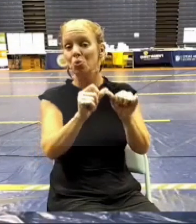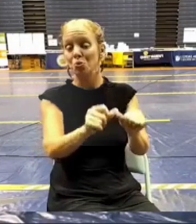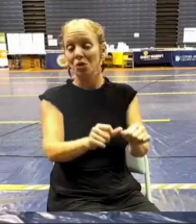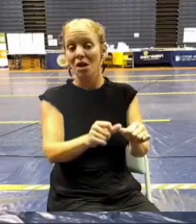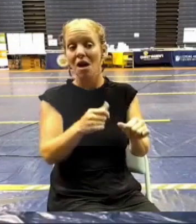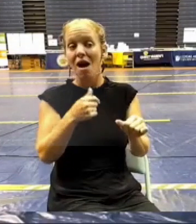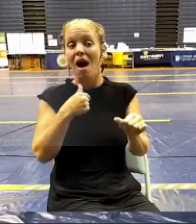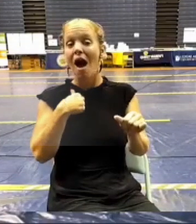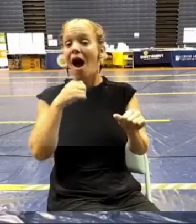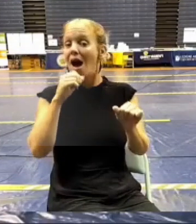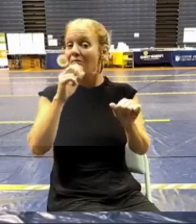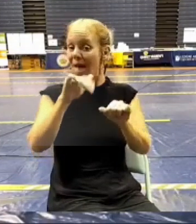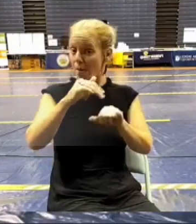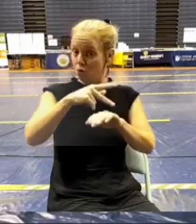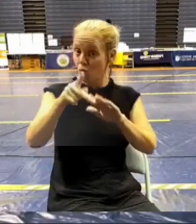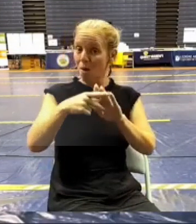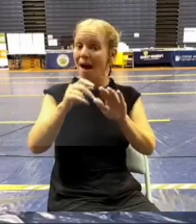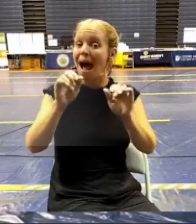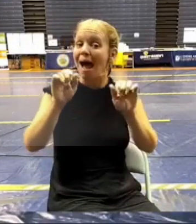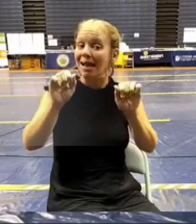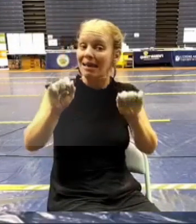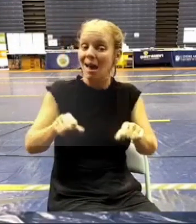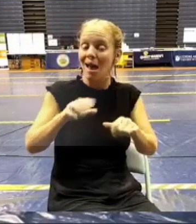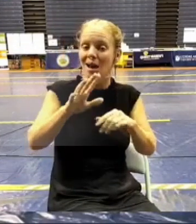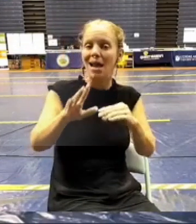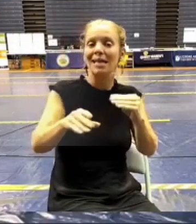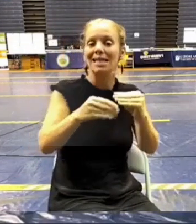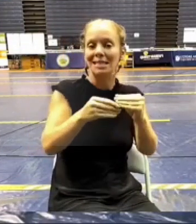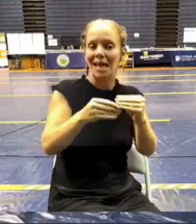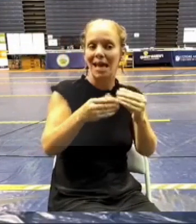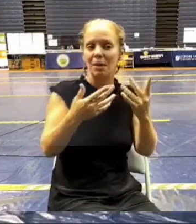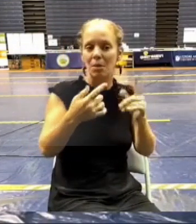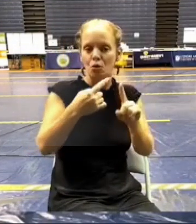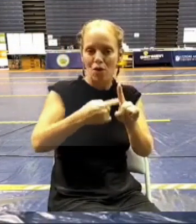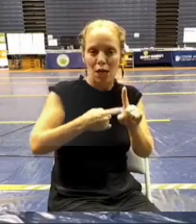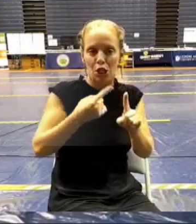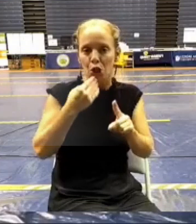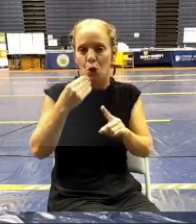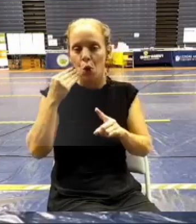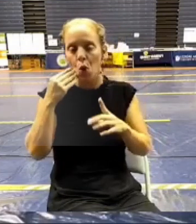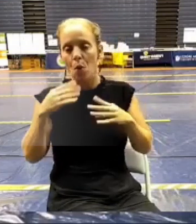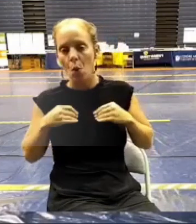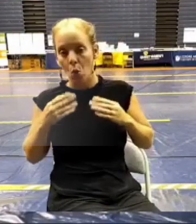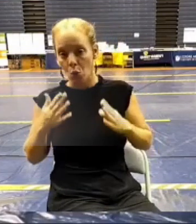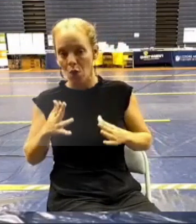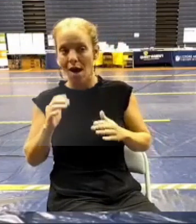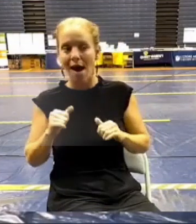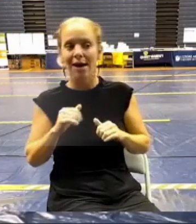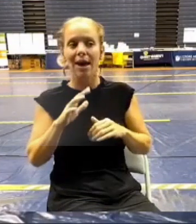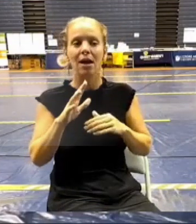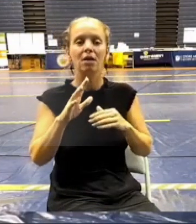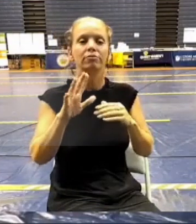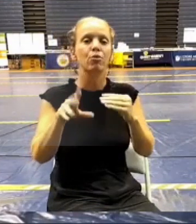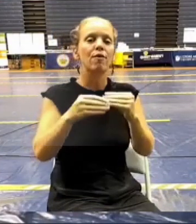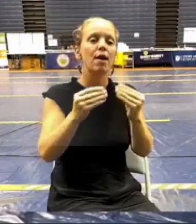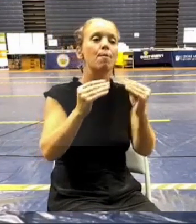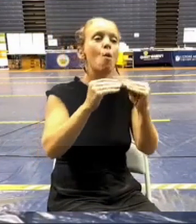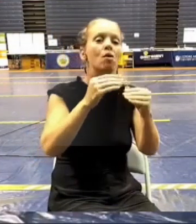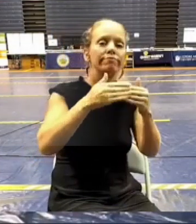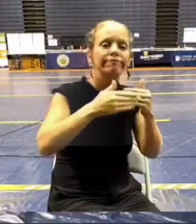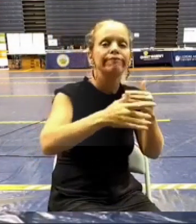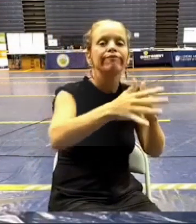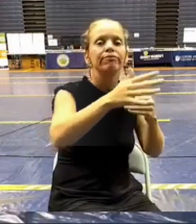program that I can extend depending on what situation you are, a renter, a homeowner. I can go ahead and provide you rental assistance for some